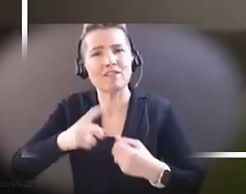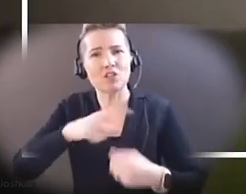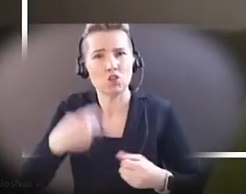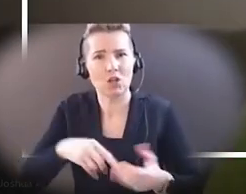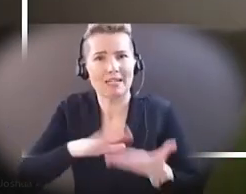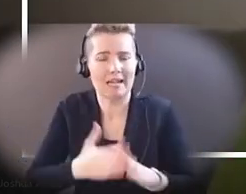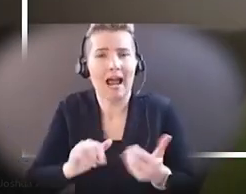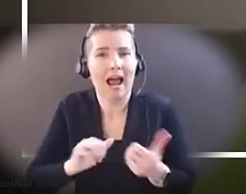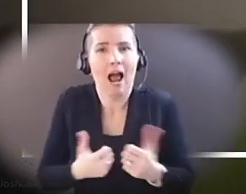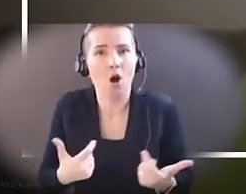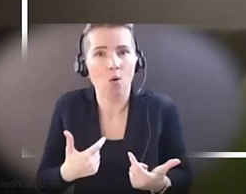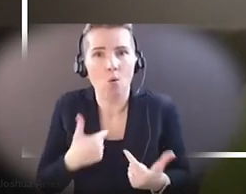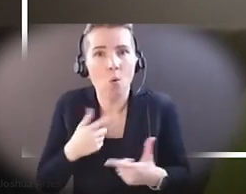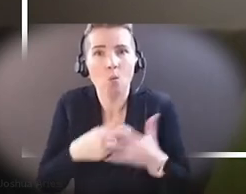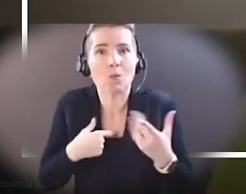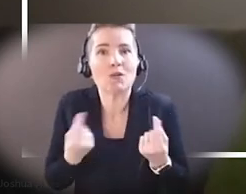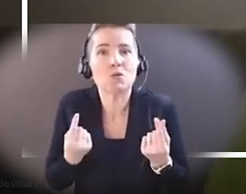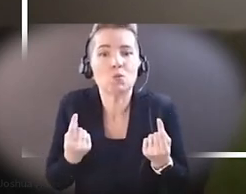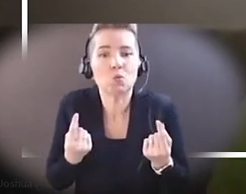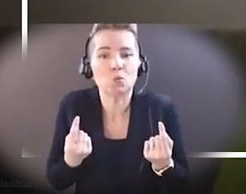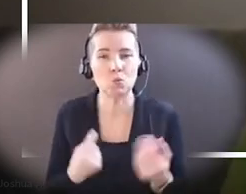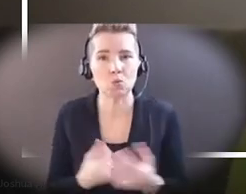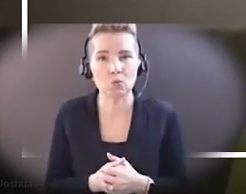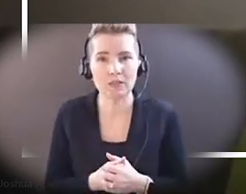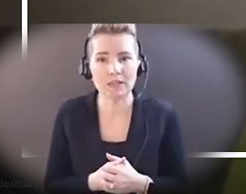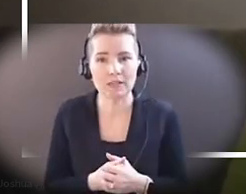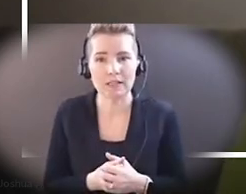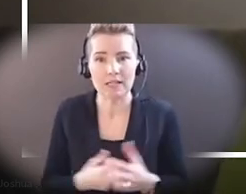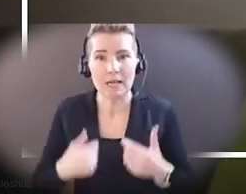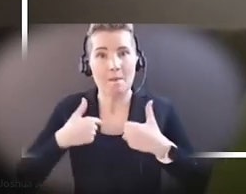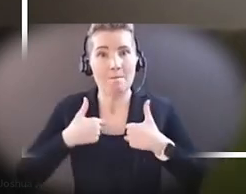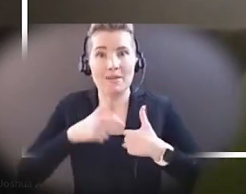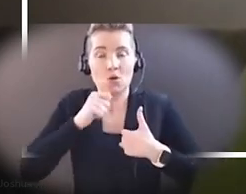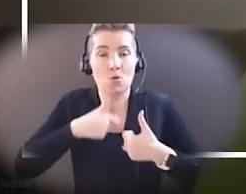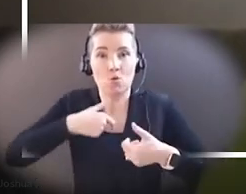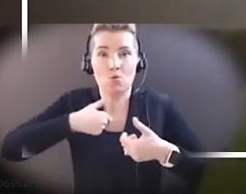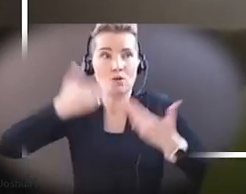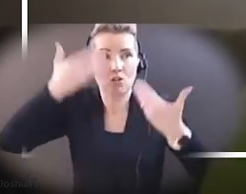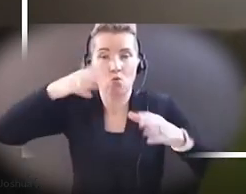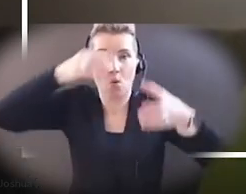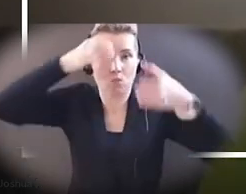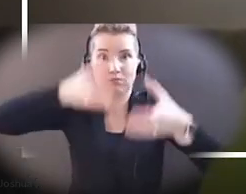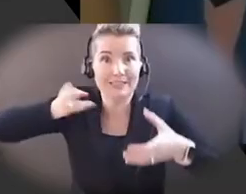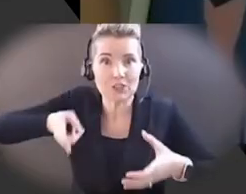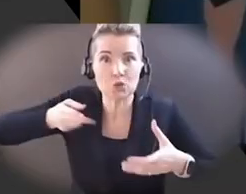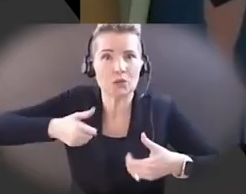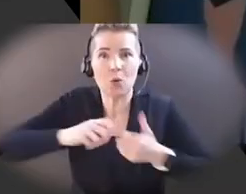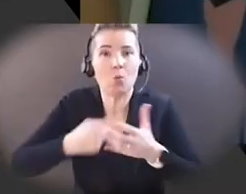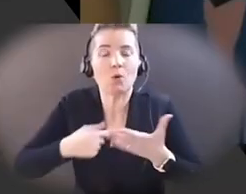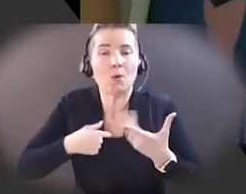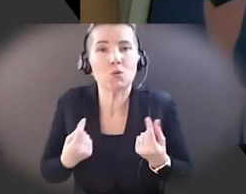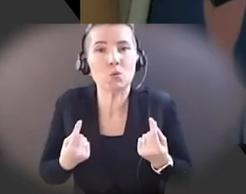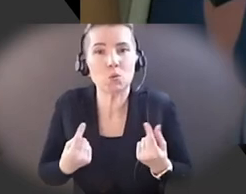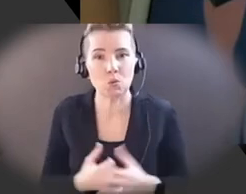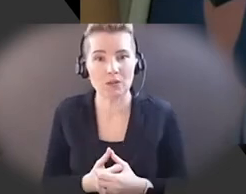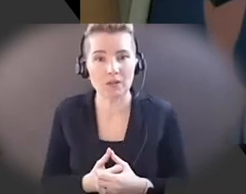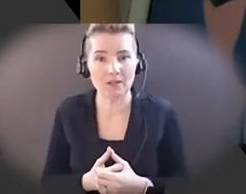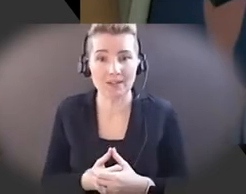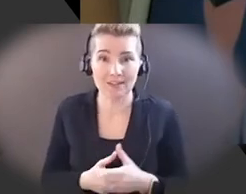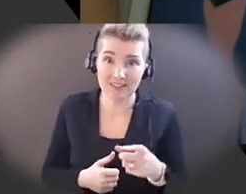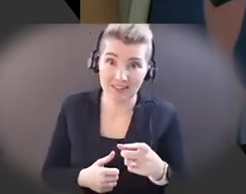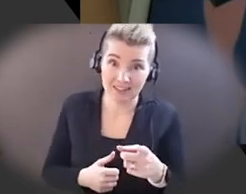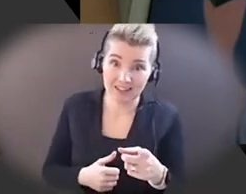It's what can I do? What can people like me who are not educated help out? Well, you're doing it,